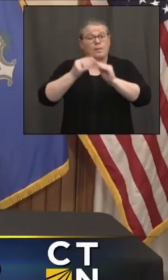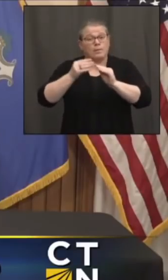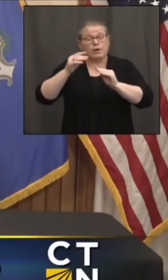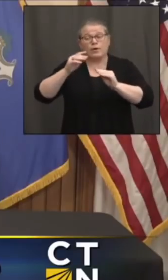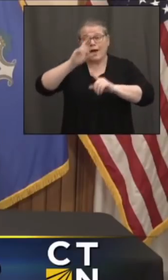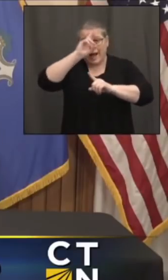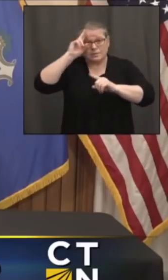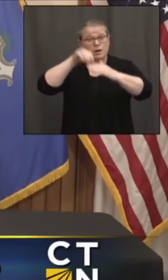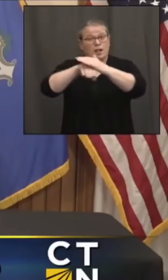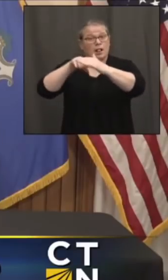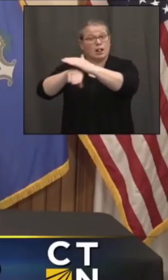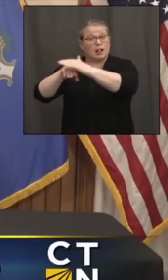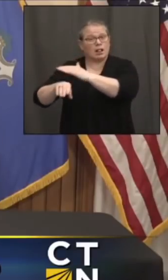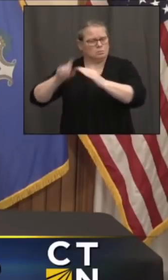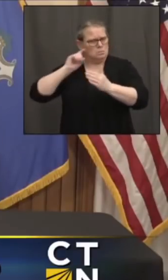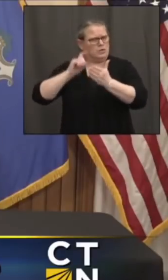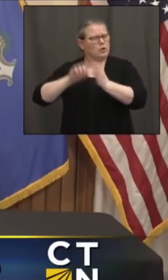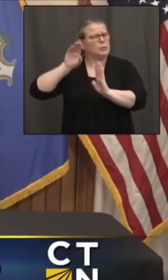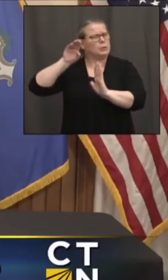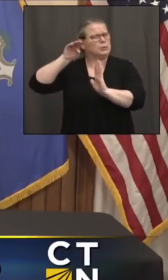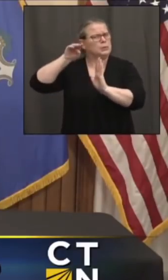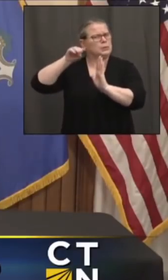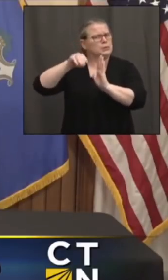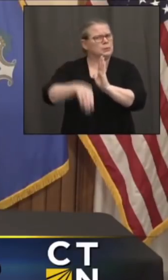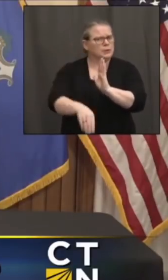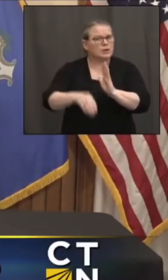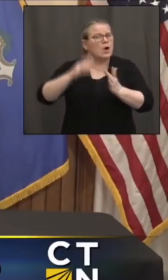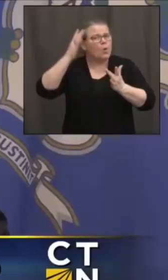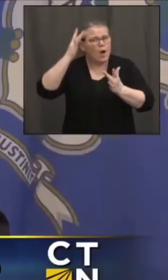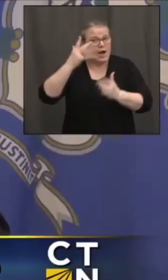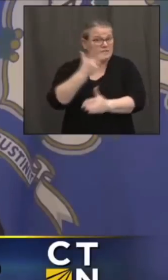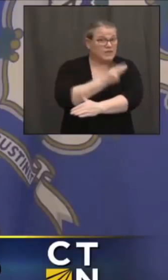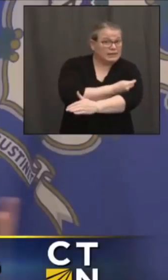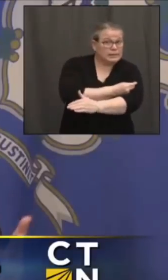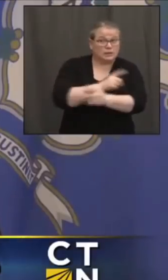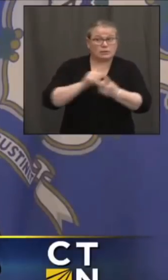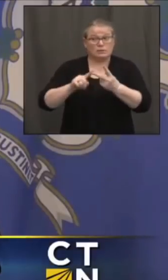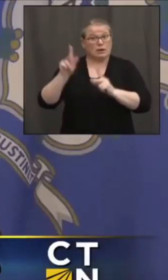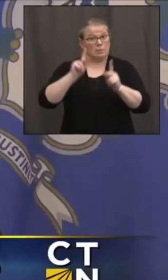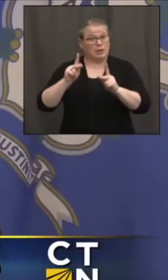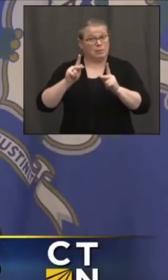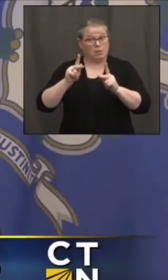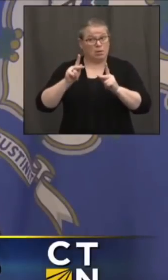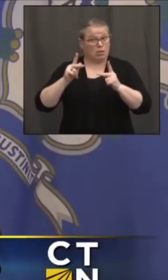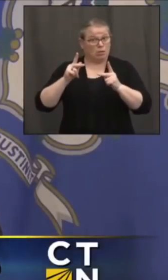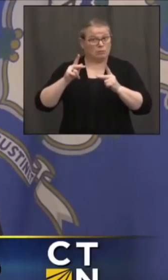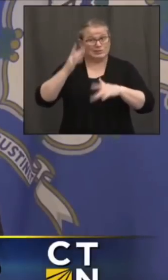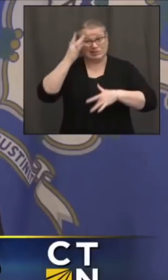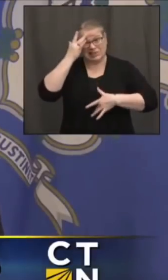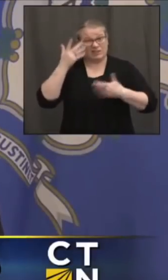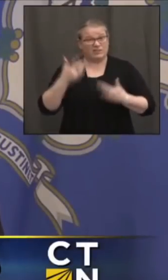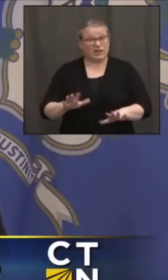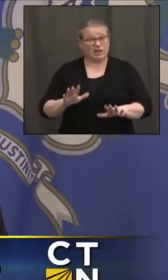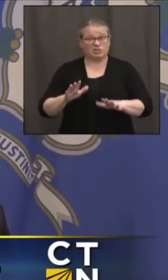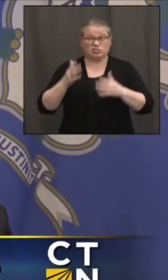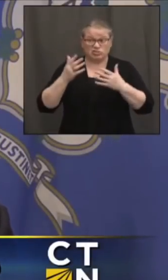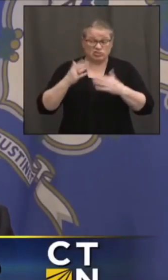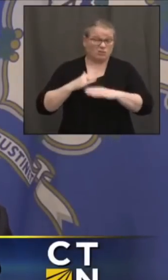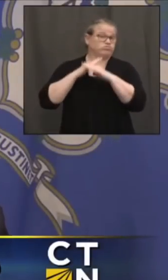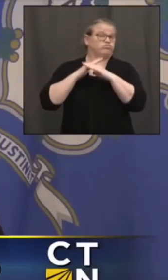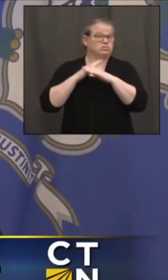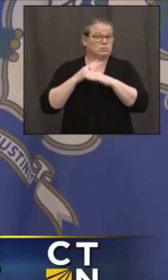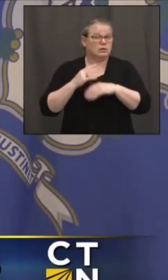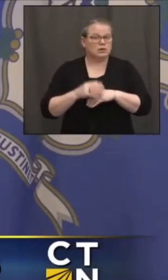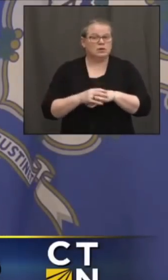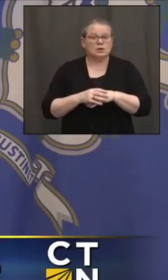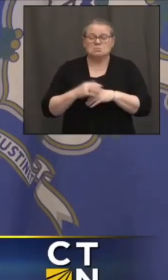it immunity? I think those are two things. I think we had probably a fair number of people infected. We may not even have known it, so they